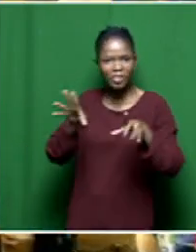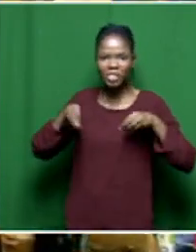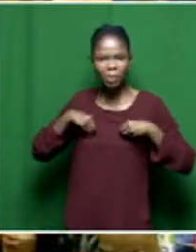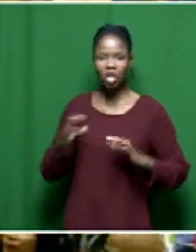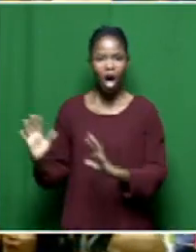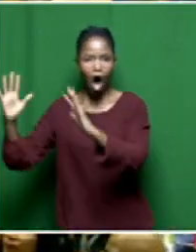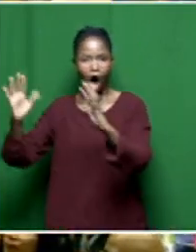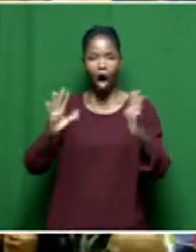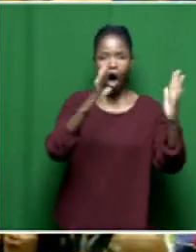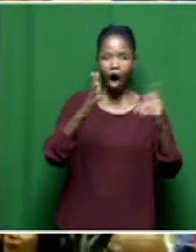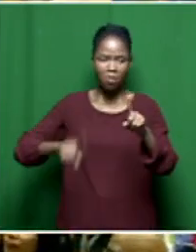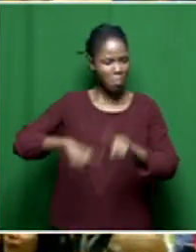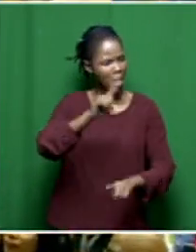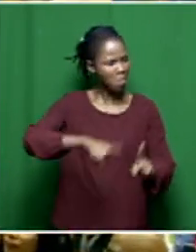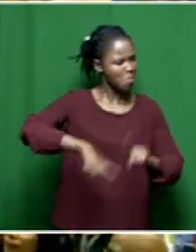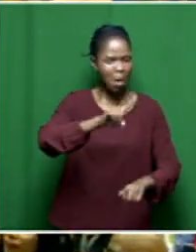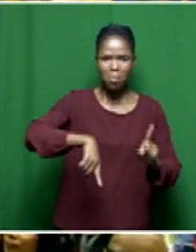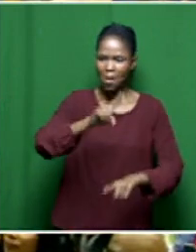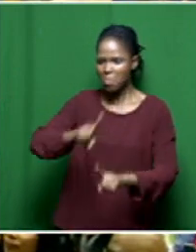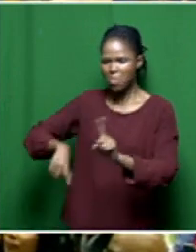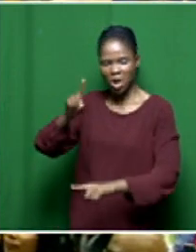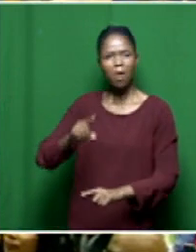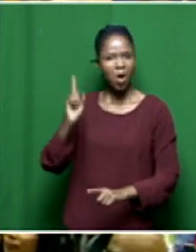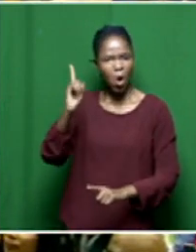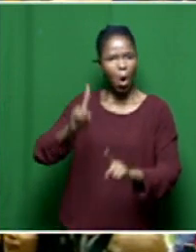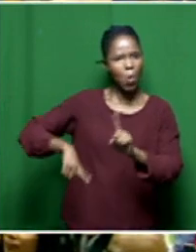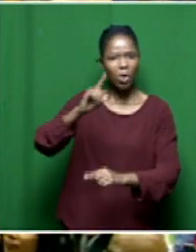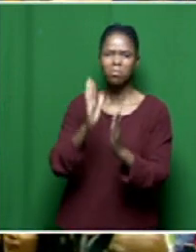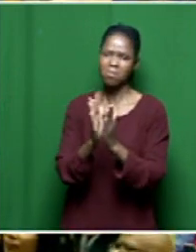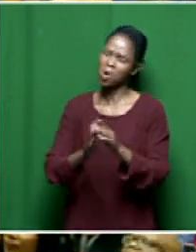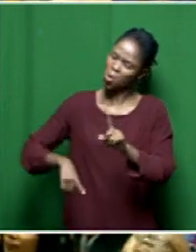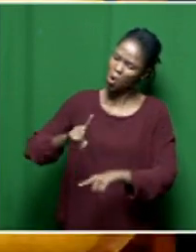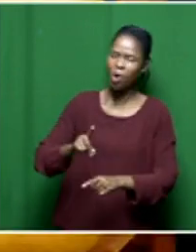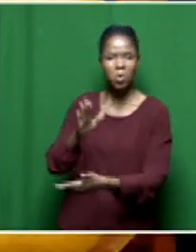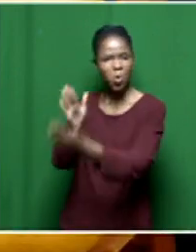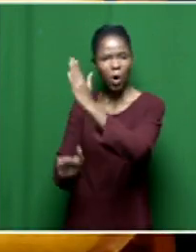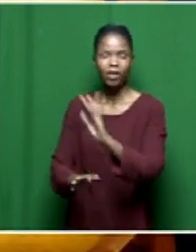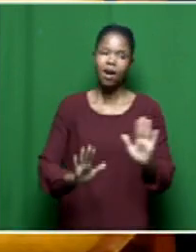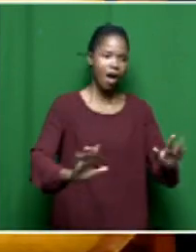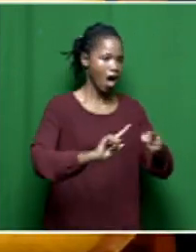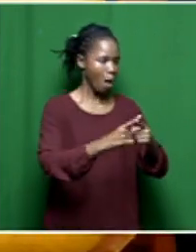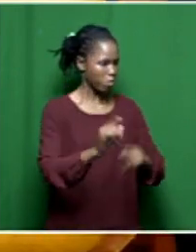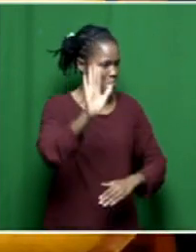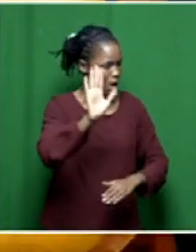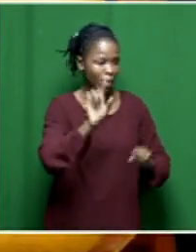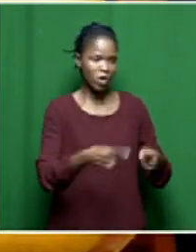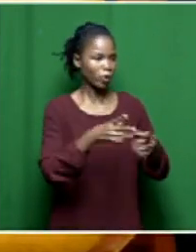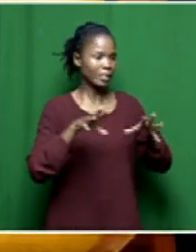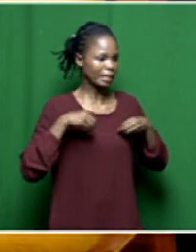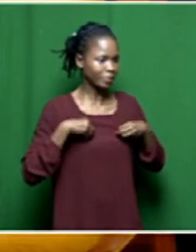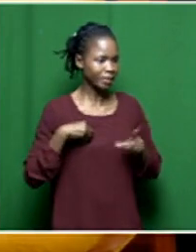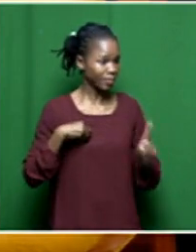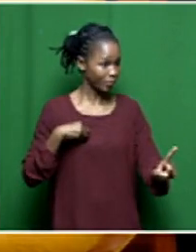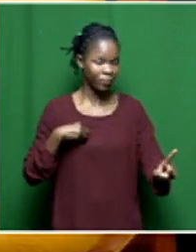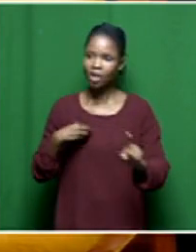here. Praveen Gordhan must go. Praveen Gordhan must go, please. That's not the point of order.